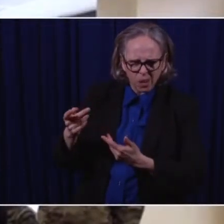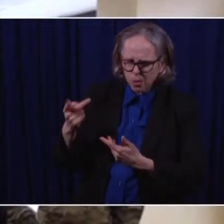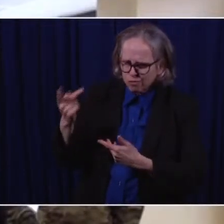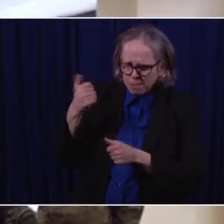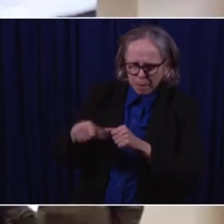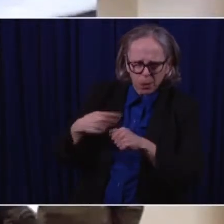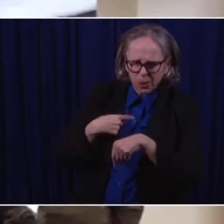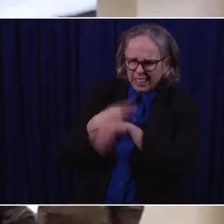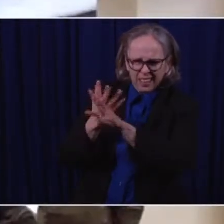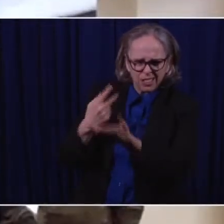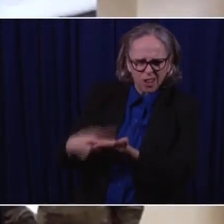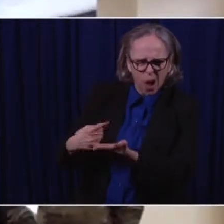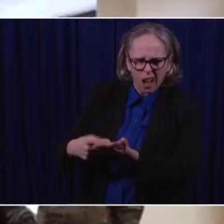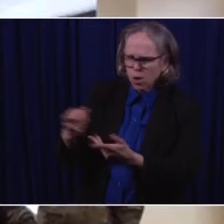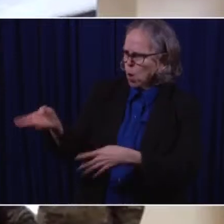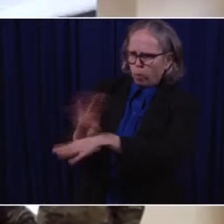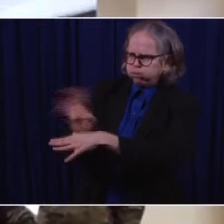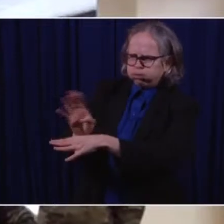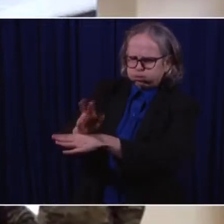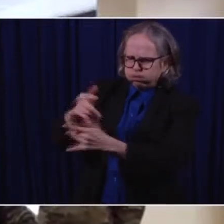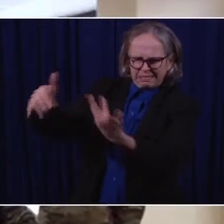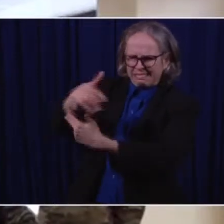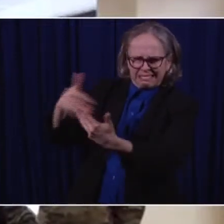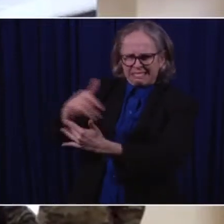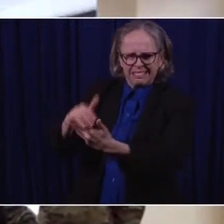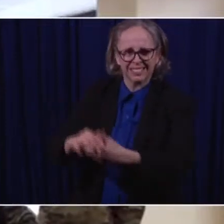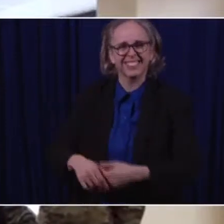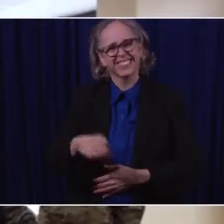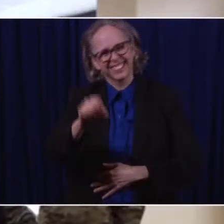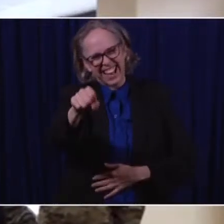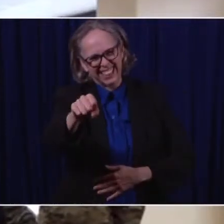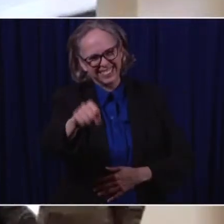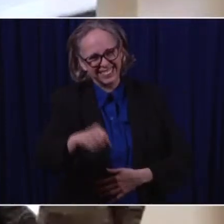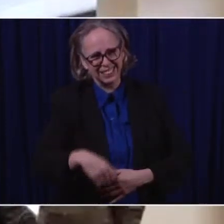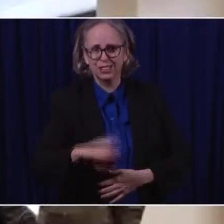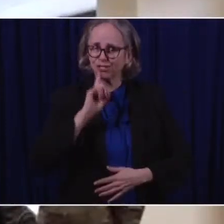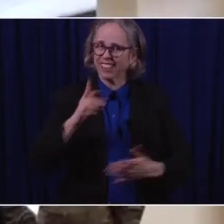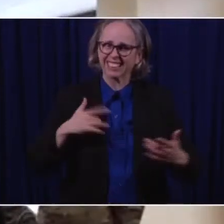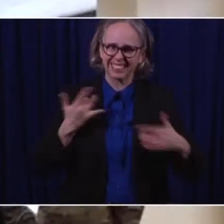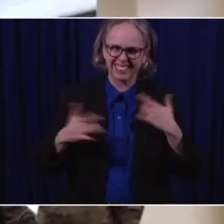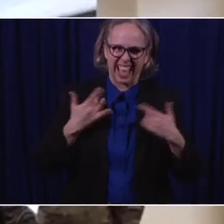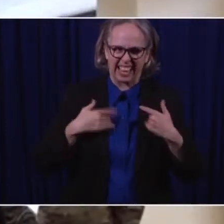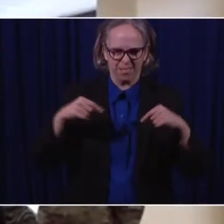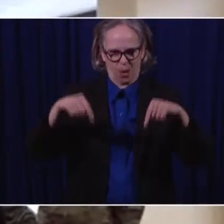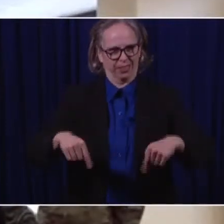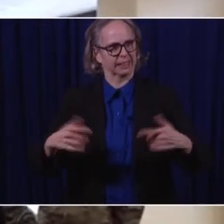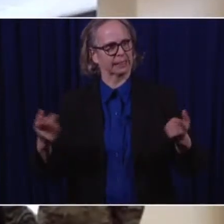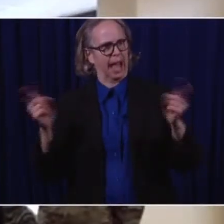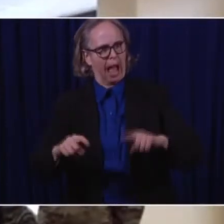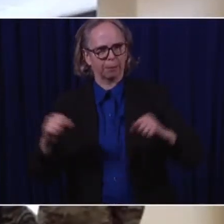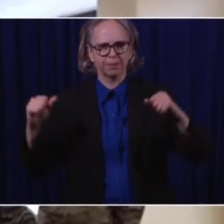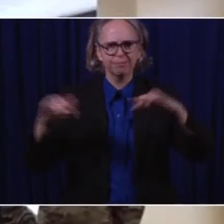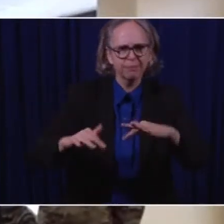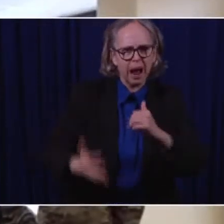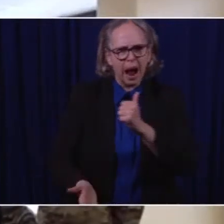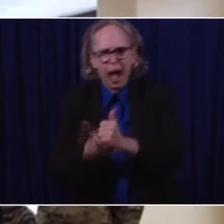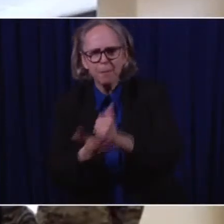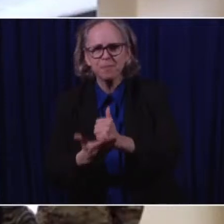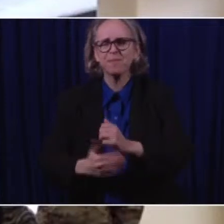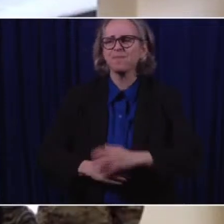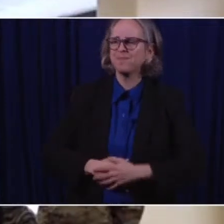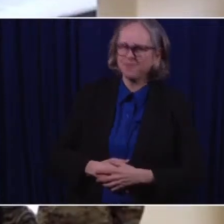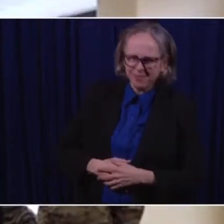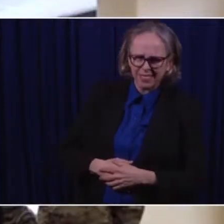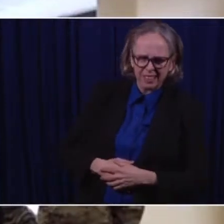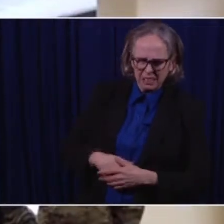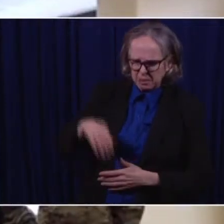there. Yeah, we're just waiting to talk to you. We're excited about this today. Well, I know we've got some